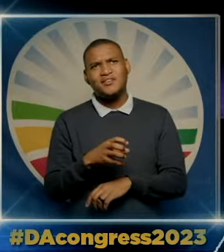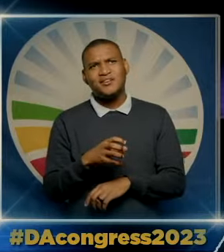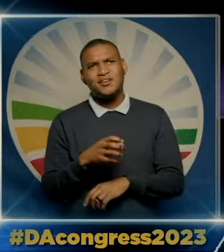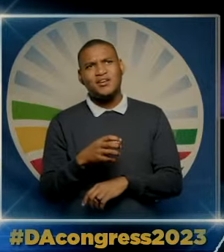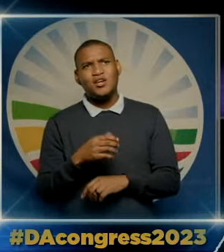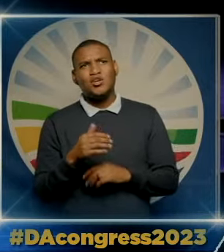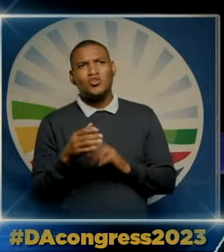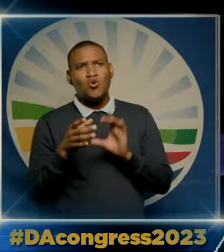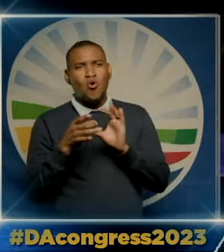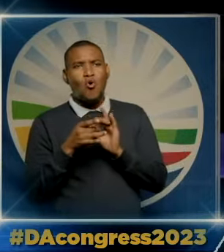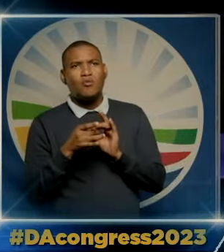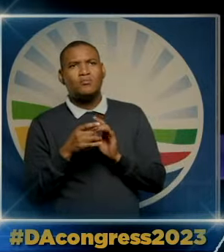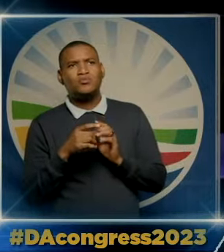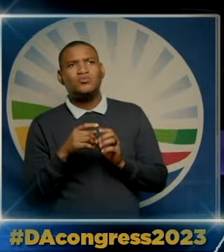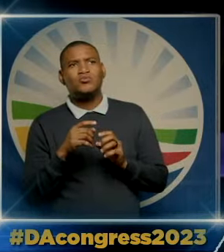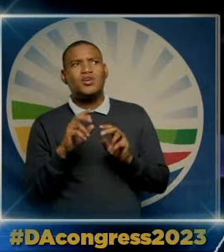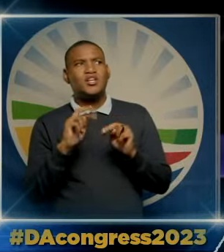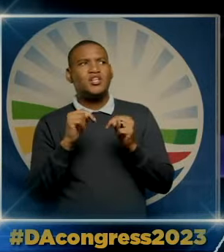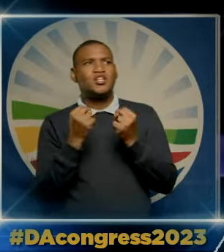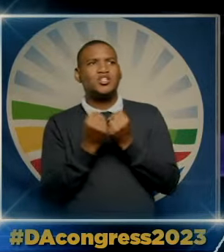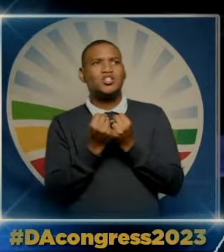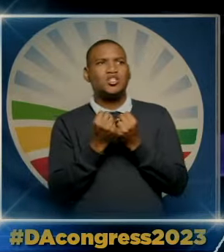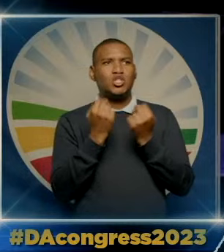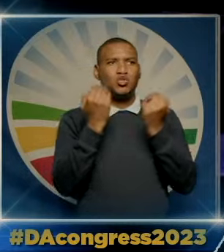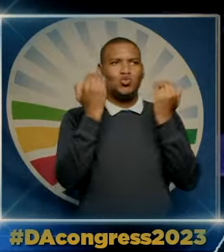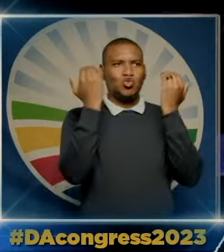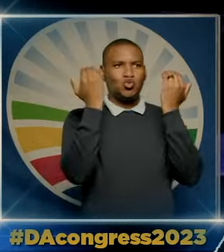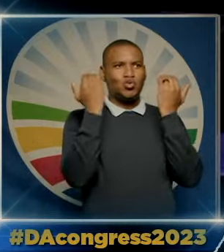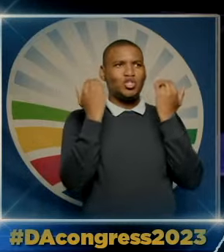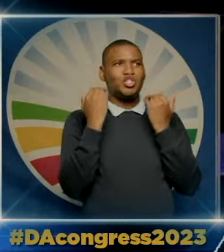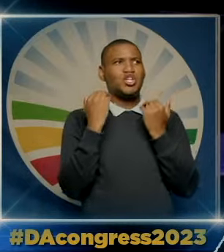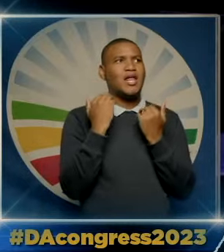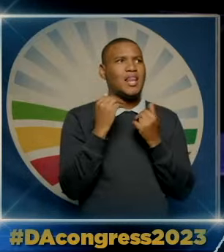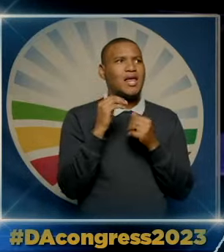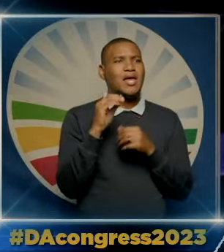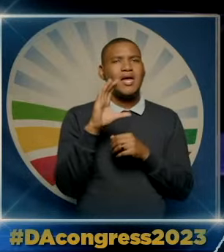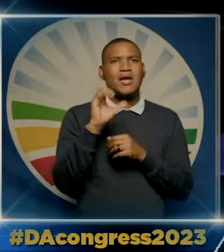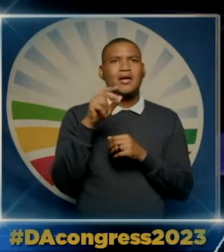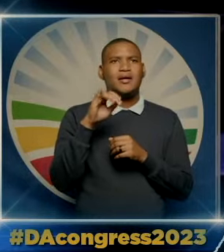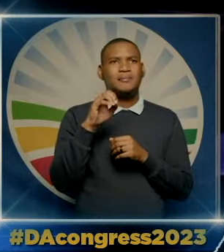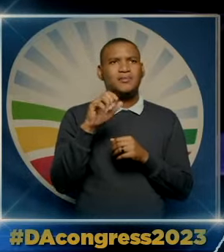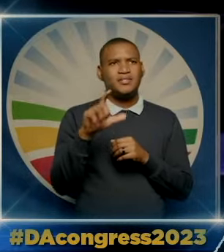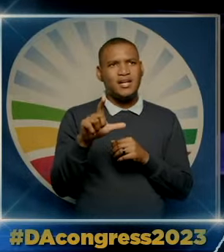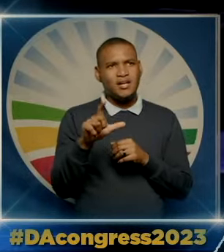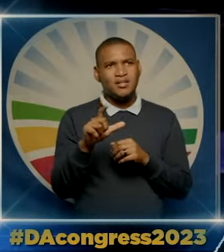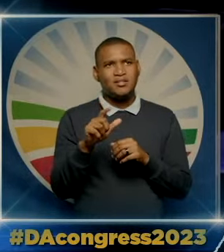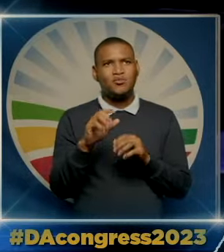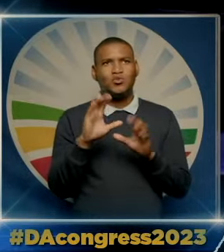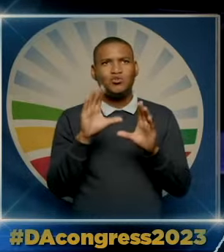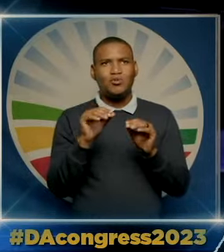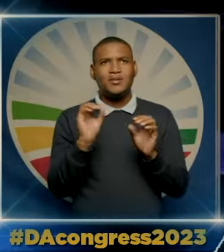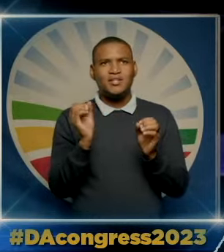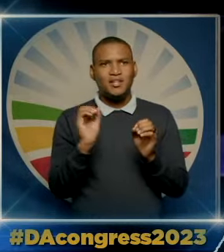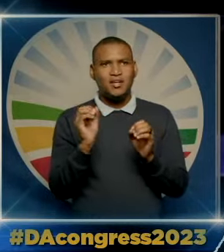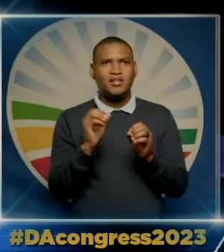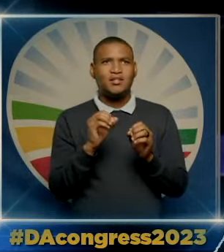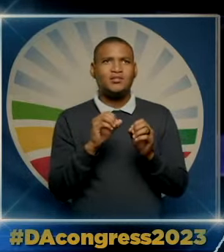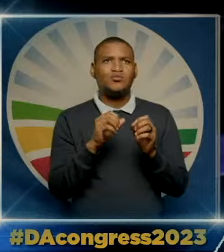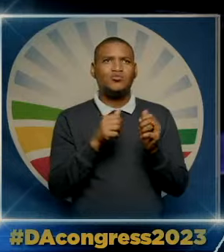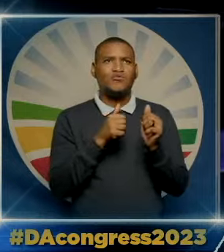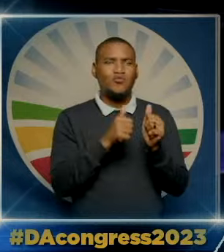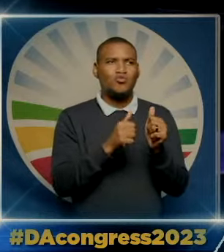home to our nation's judicial capital, and we stop at nothing to follow the rule of law